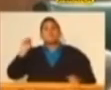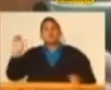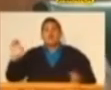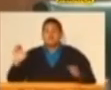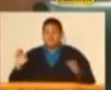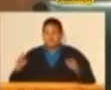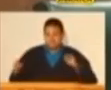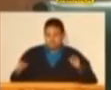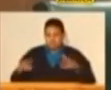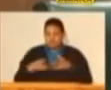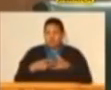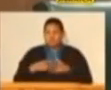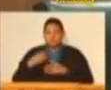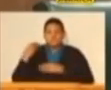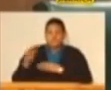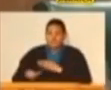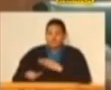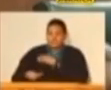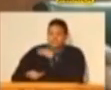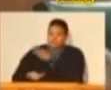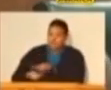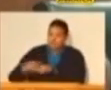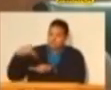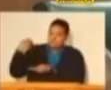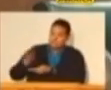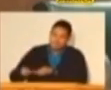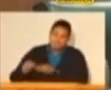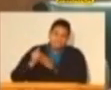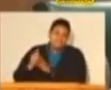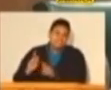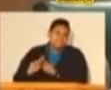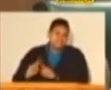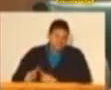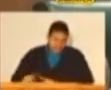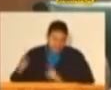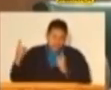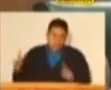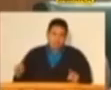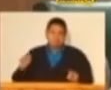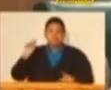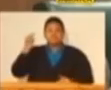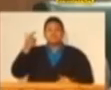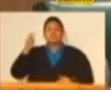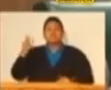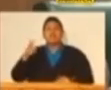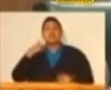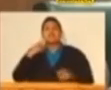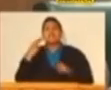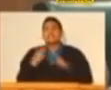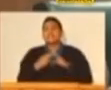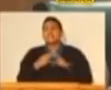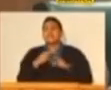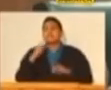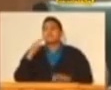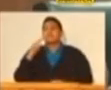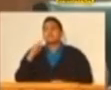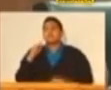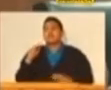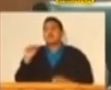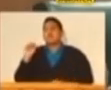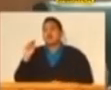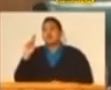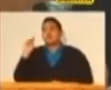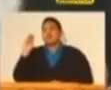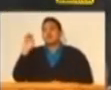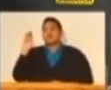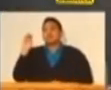leadership. Tivoli Gardens, ironically named after the amusement park in Copenhagen, was